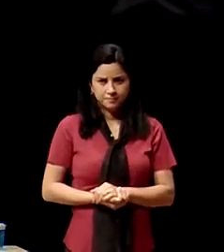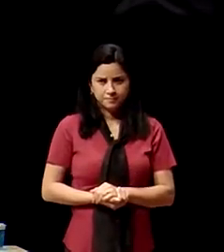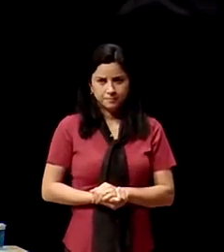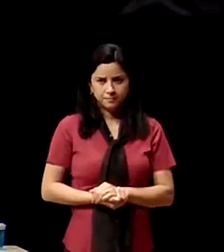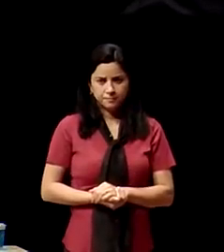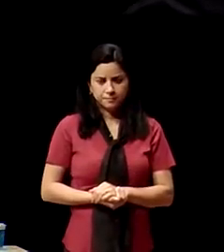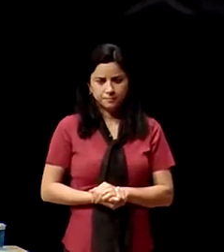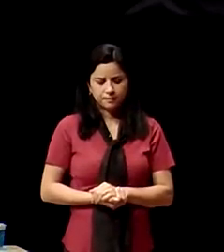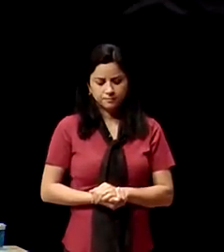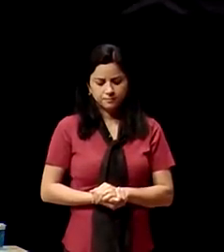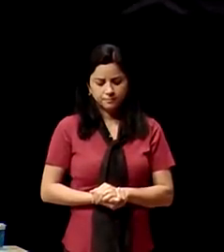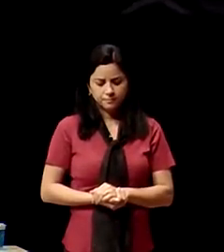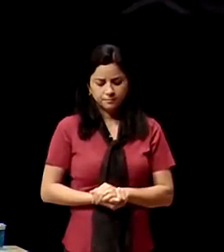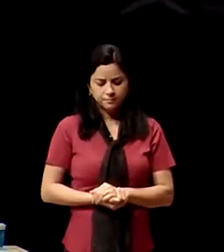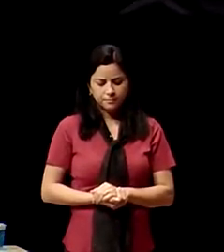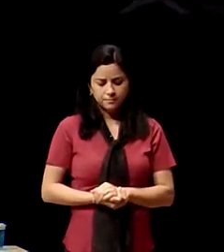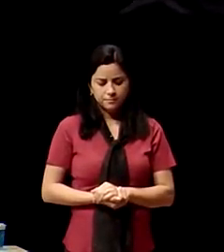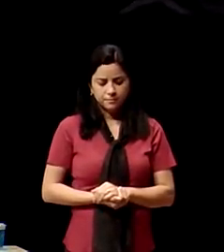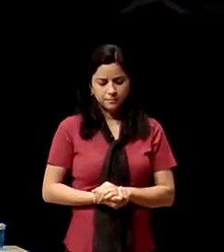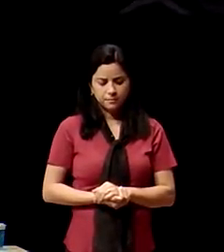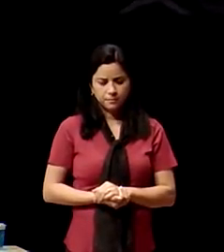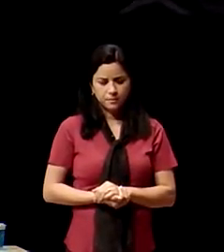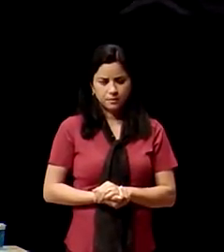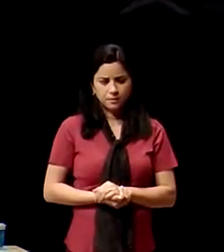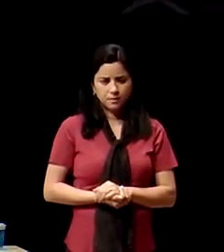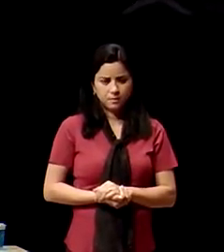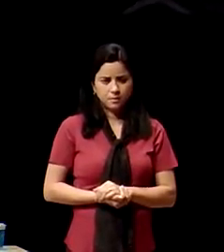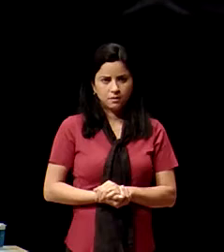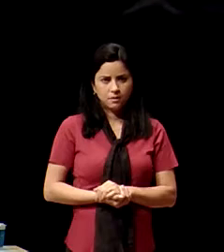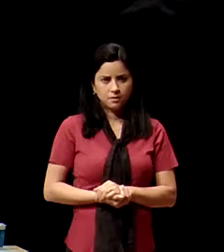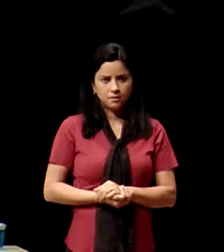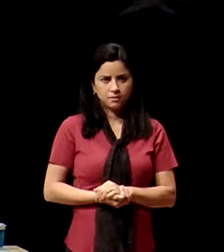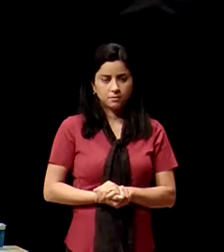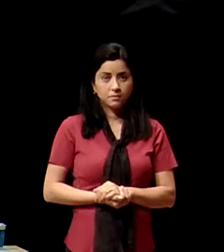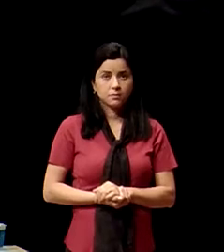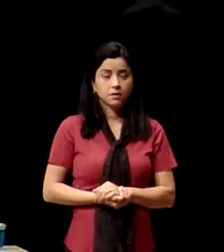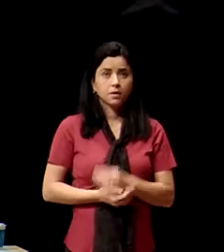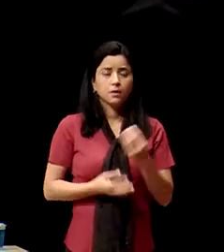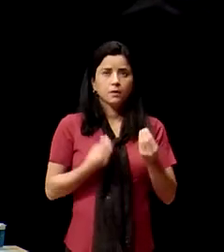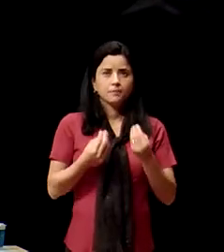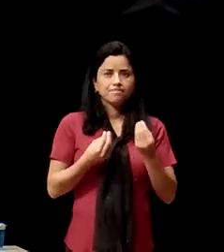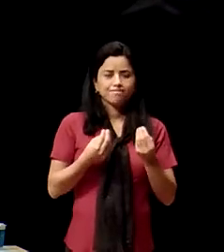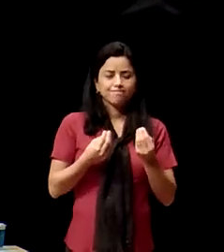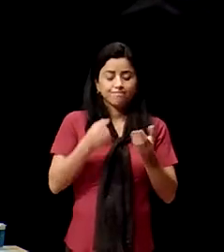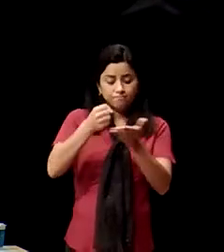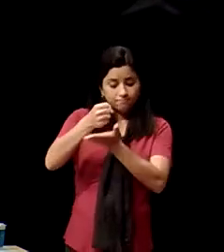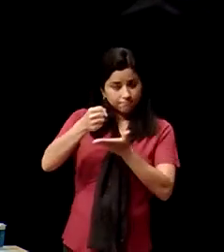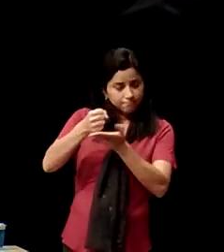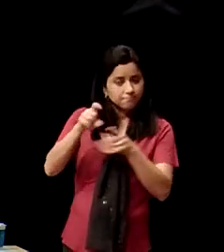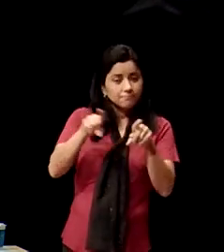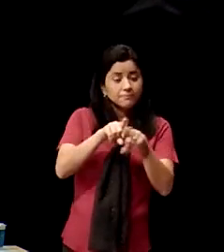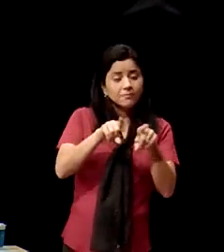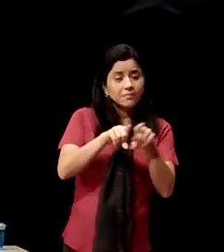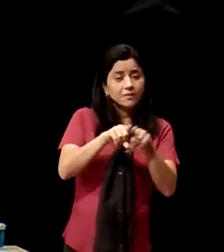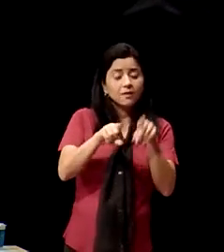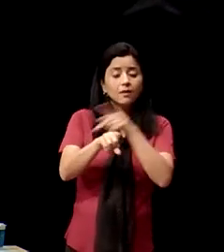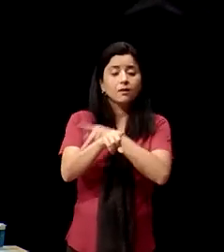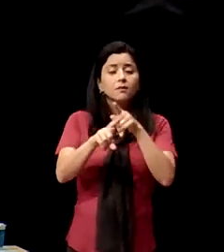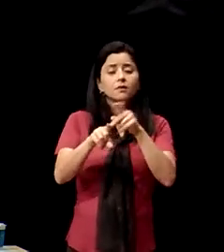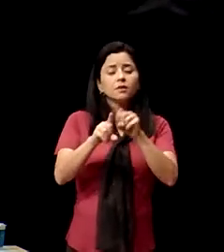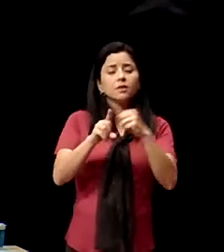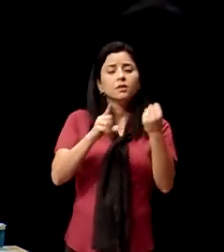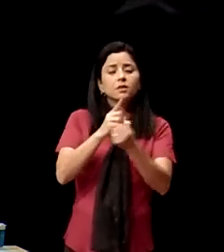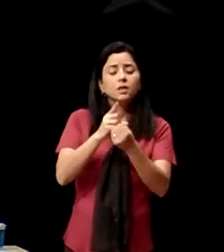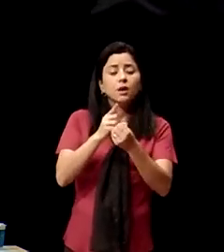development of social pedagogy as an intellectual system. Isso é a base também para a pedagogia